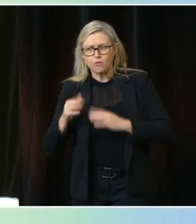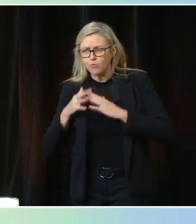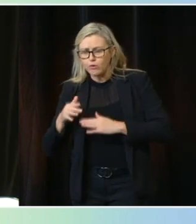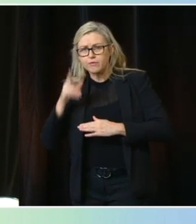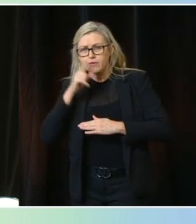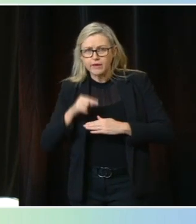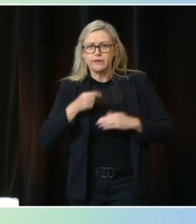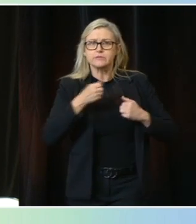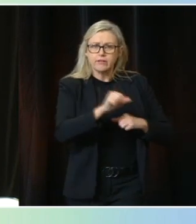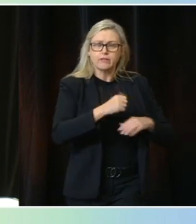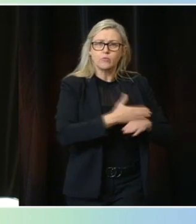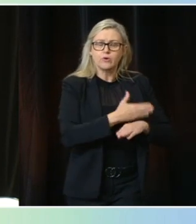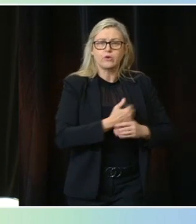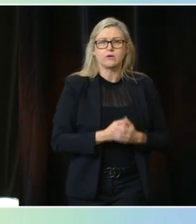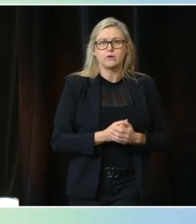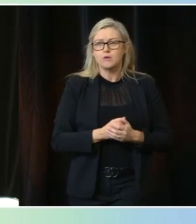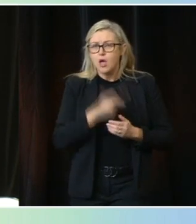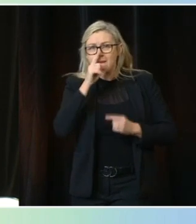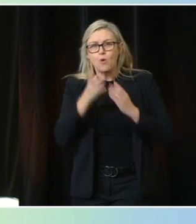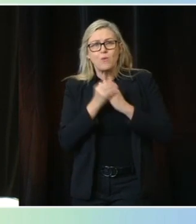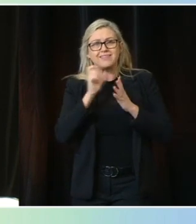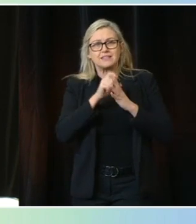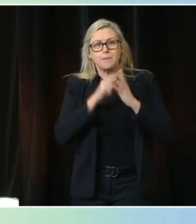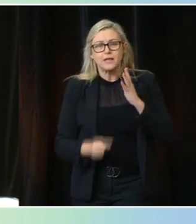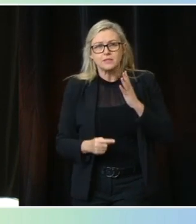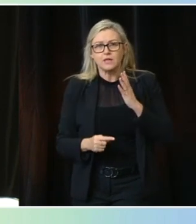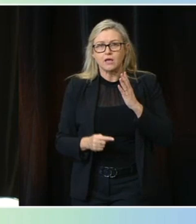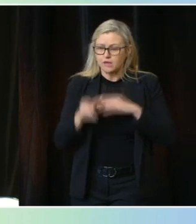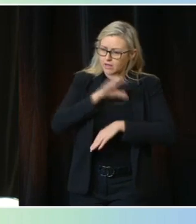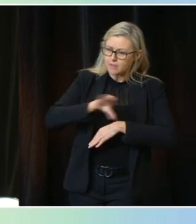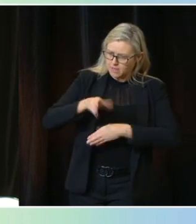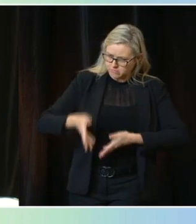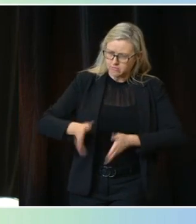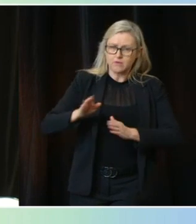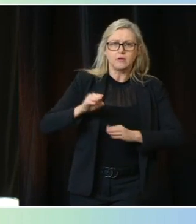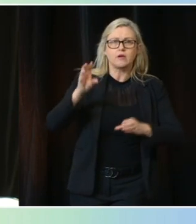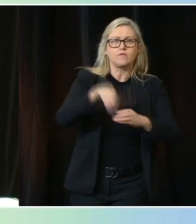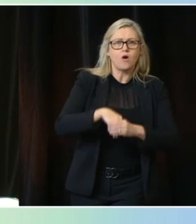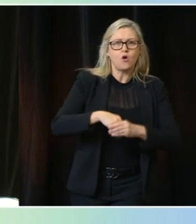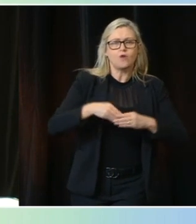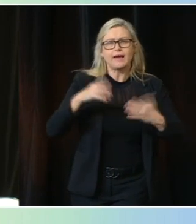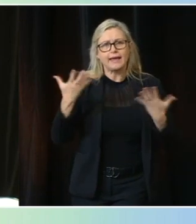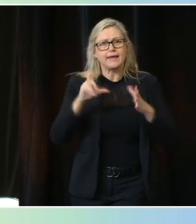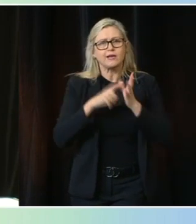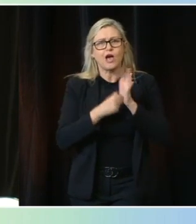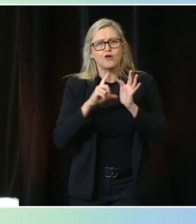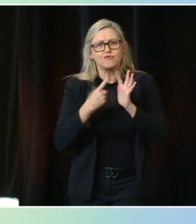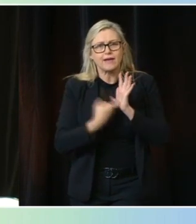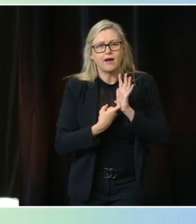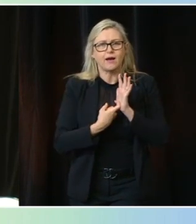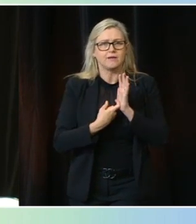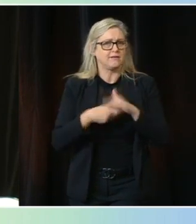including people with disability being empowered to fully participate in careers in every part of Australian